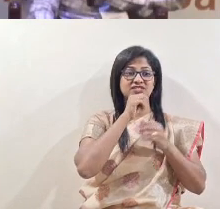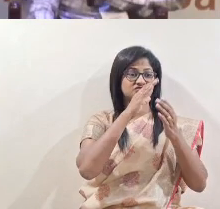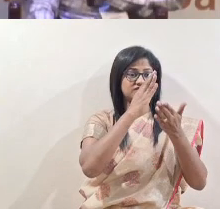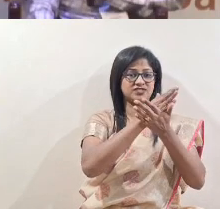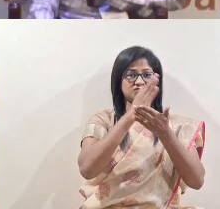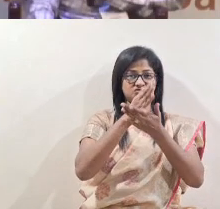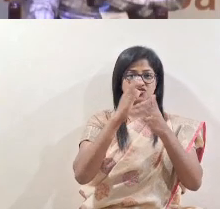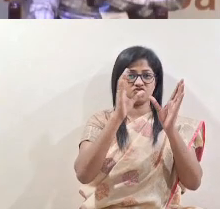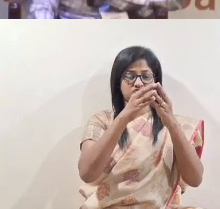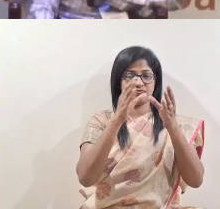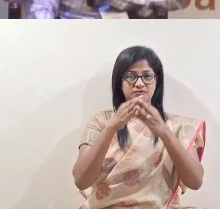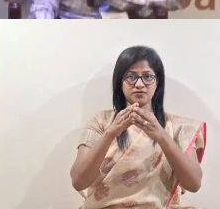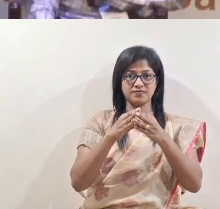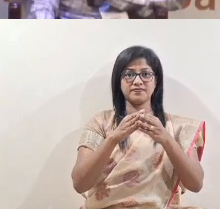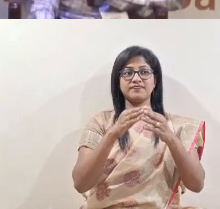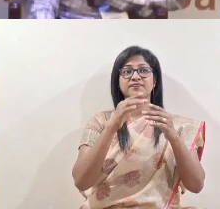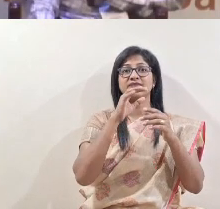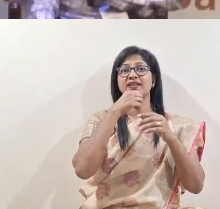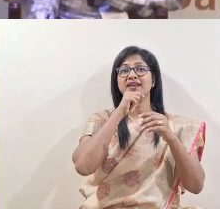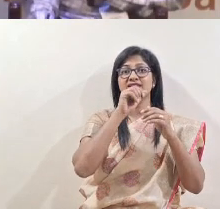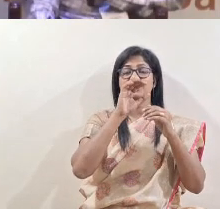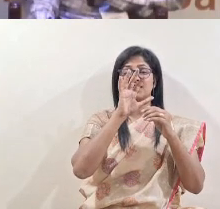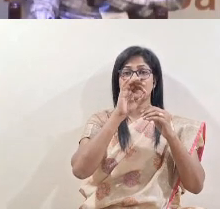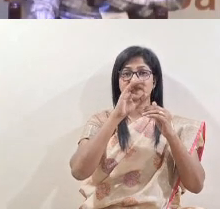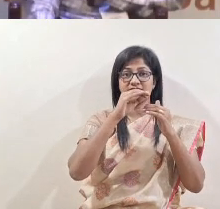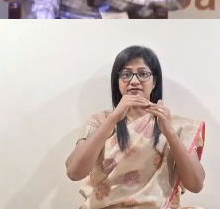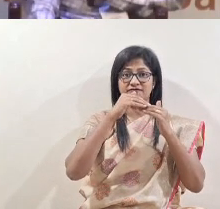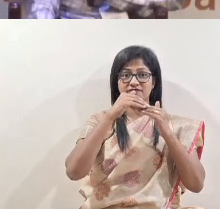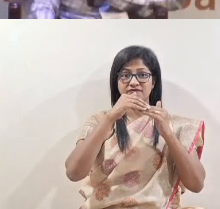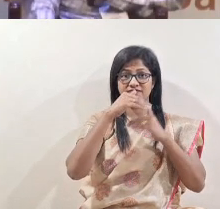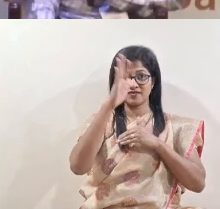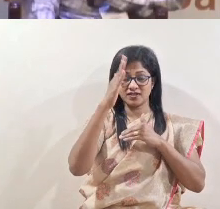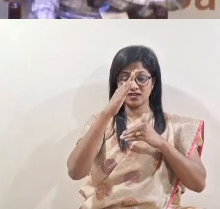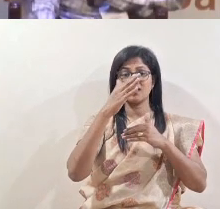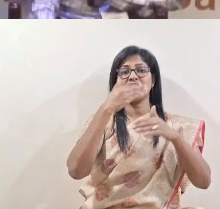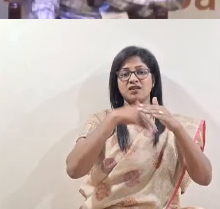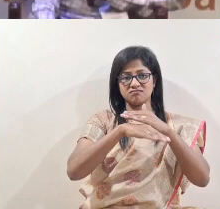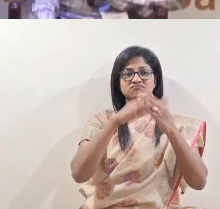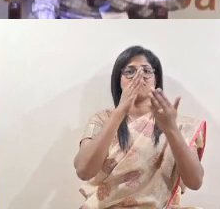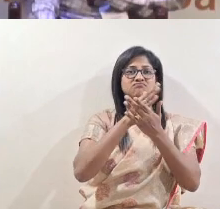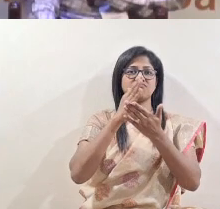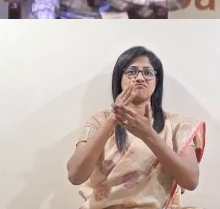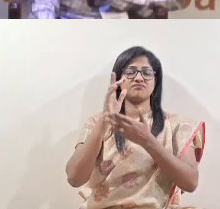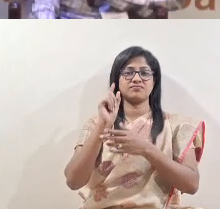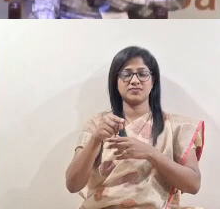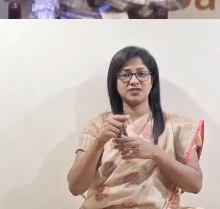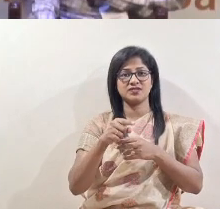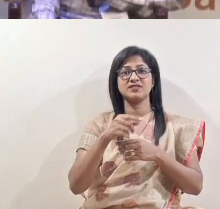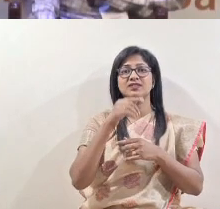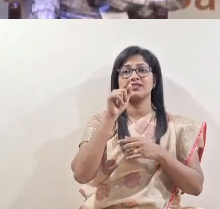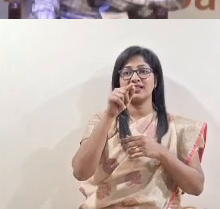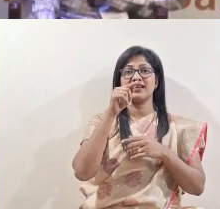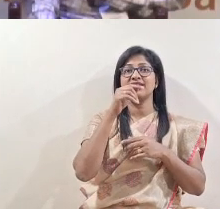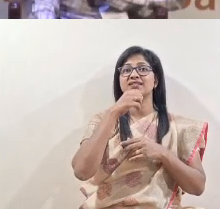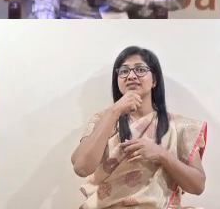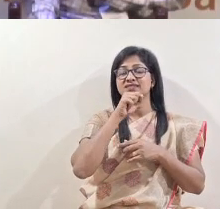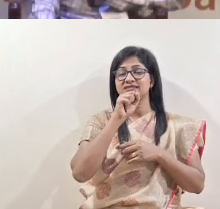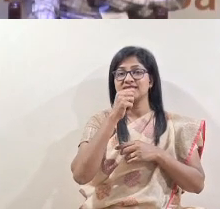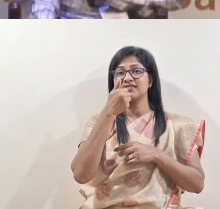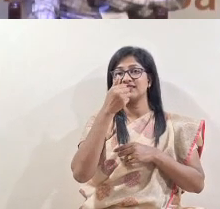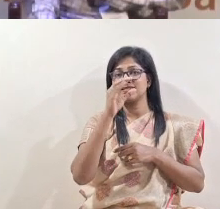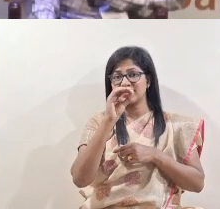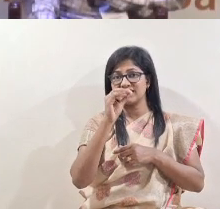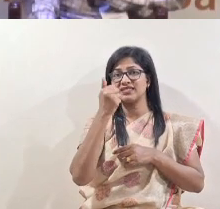distribution Yes. greater than 50 should be further bifurcated, because Uh, beyond 60, 65, the